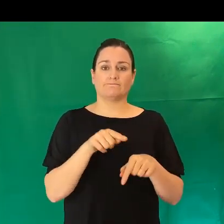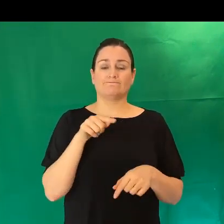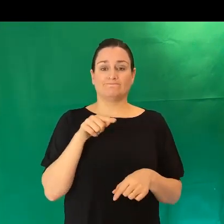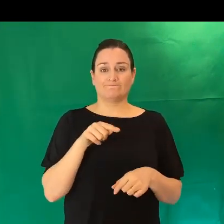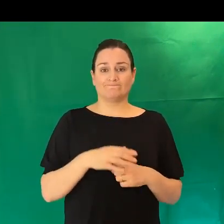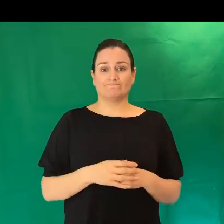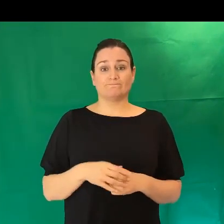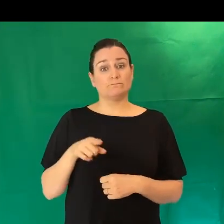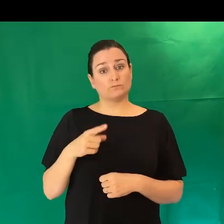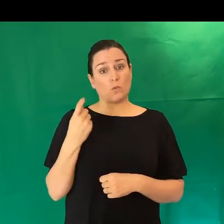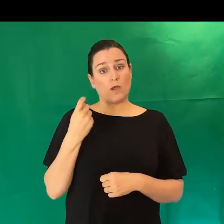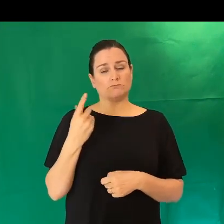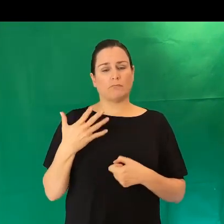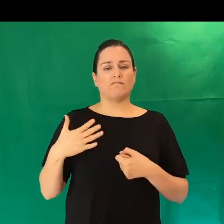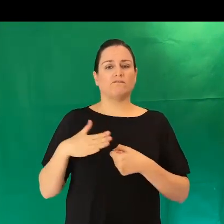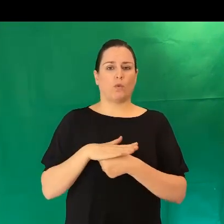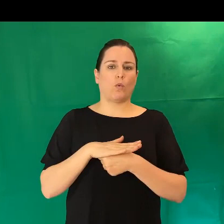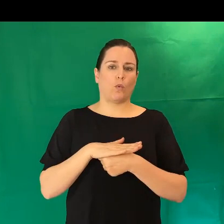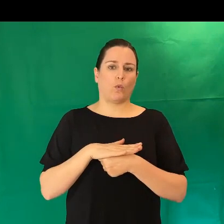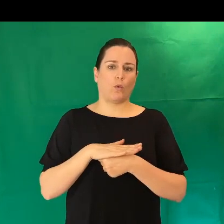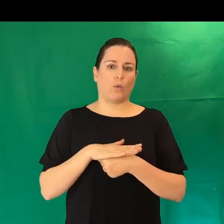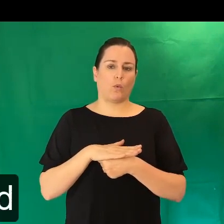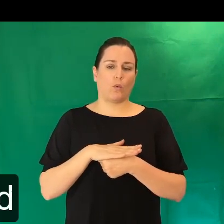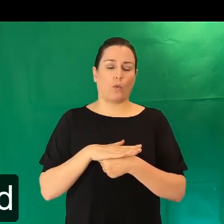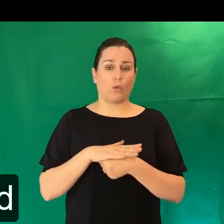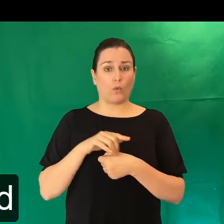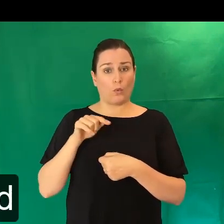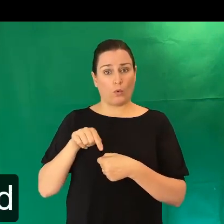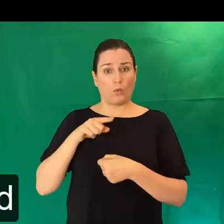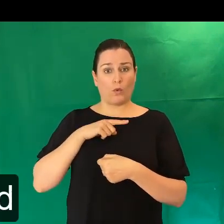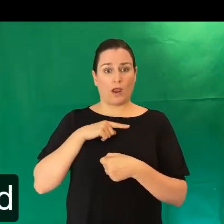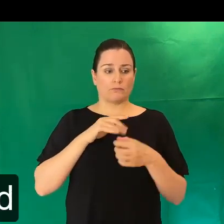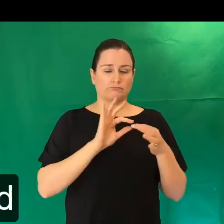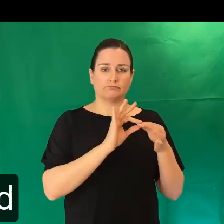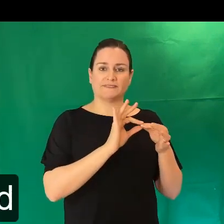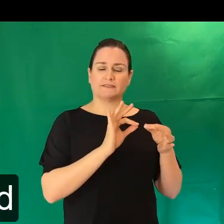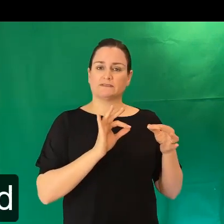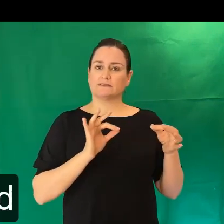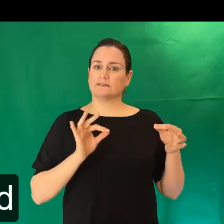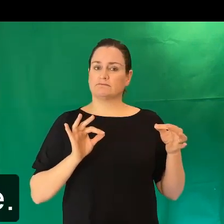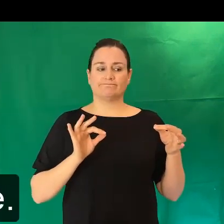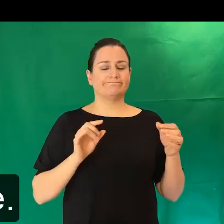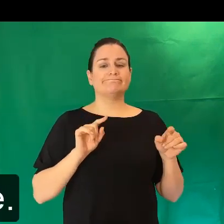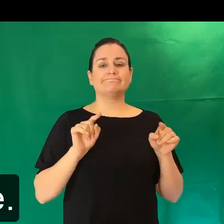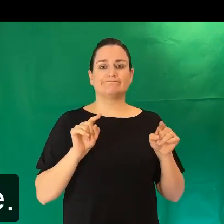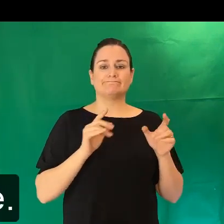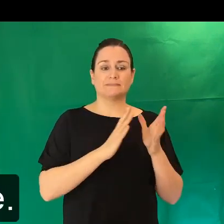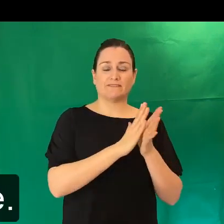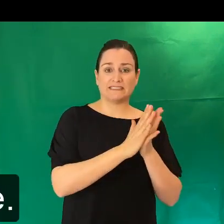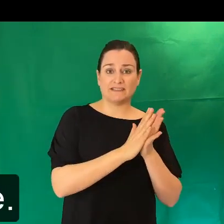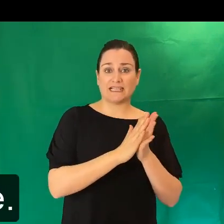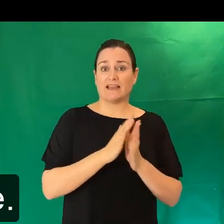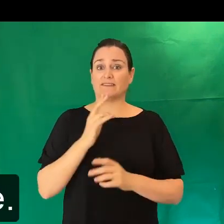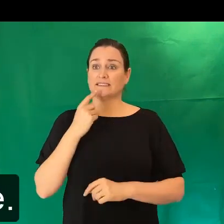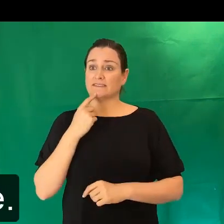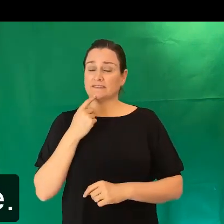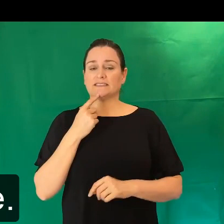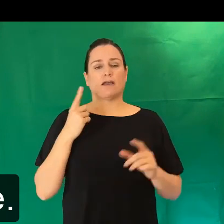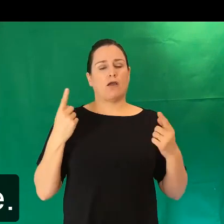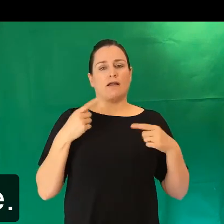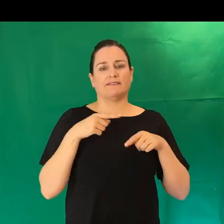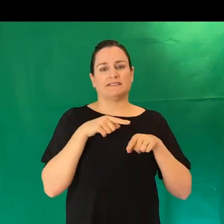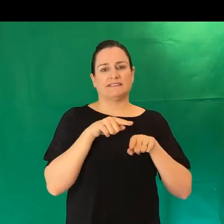And this one is called full because the proposition, the content, semantic content is expressed fully in both sign and